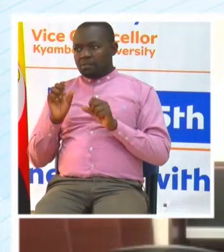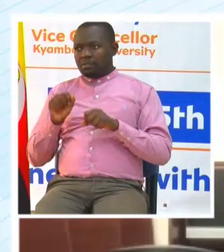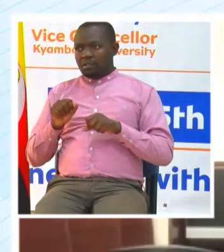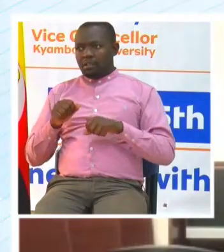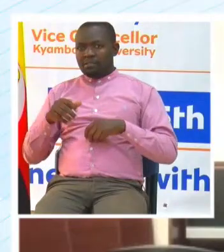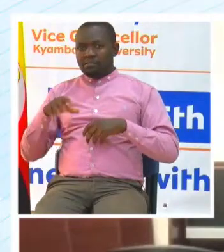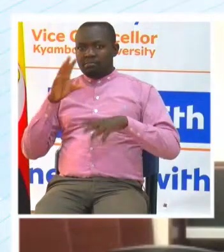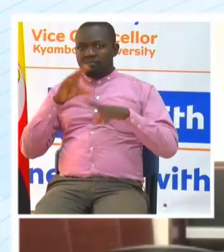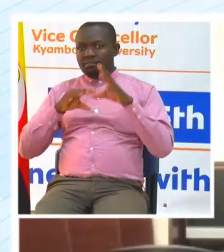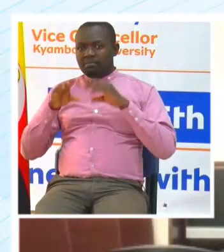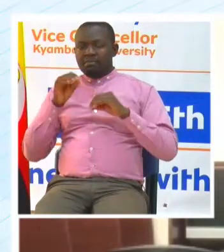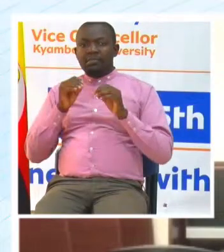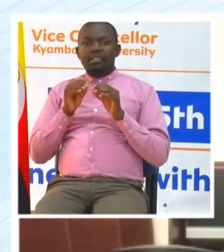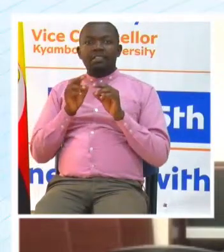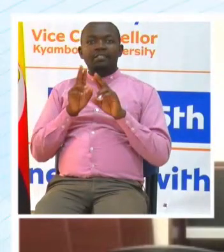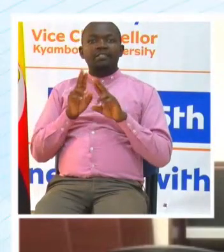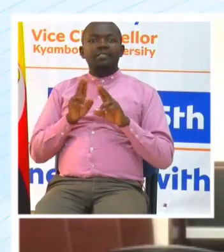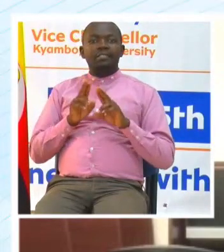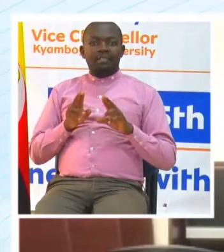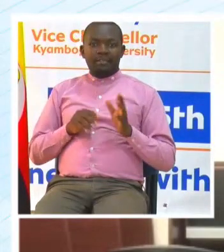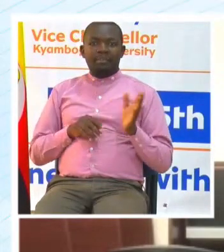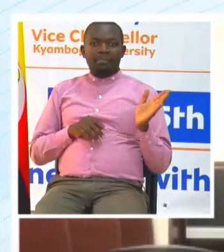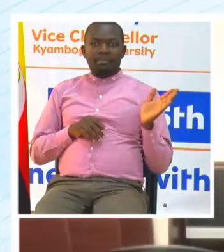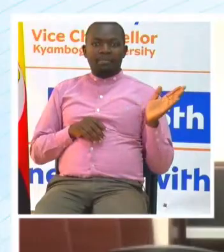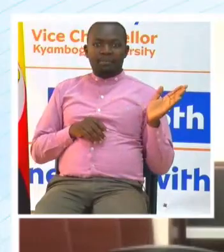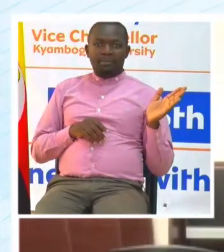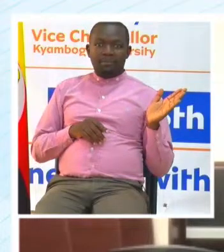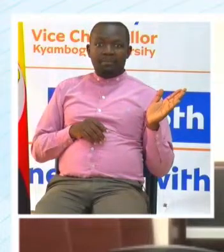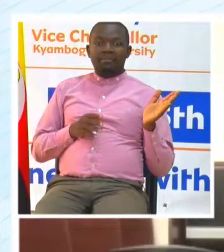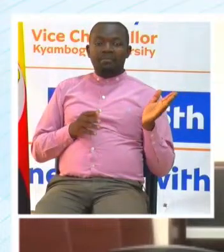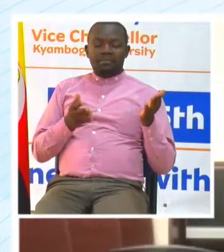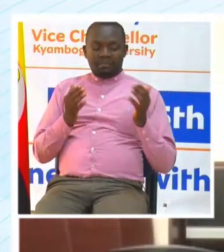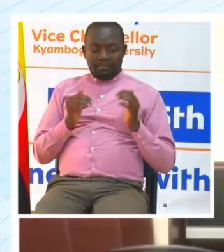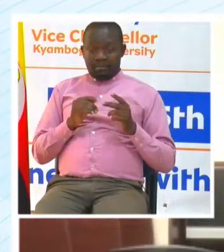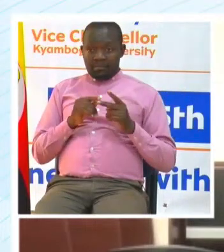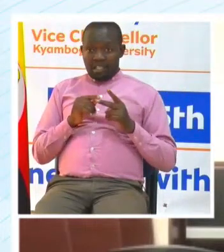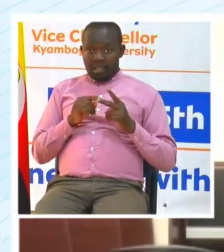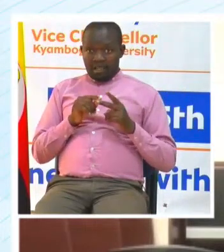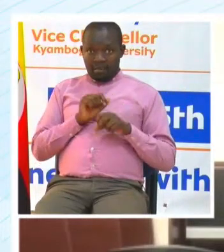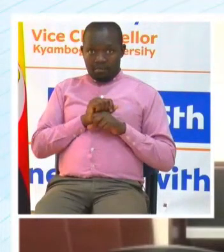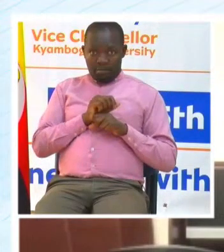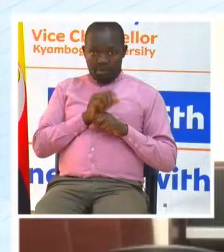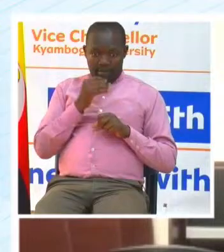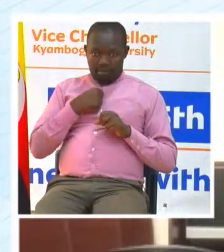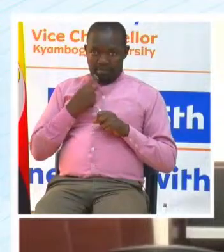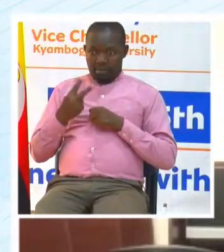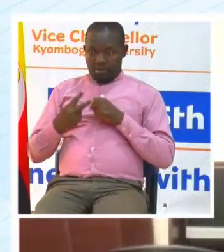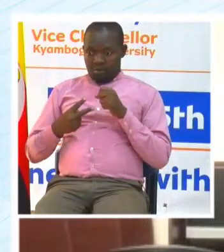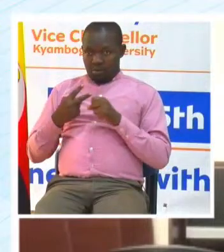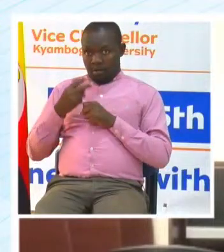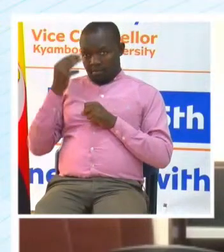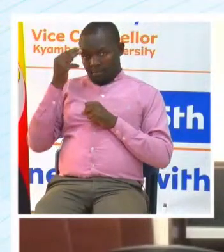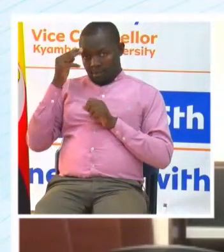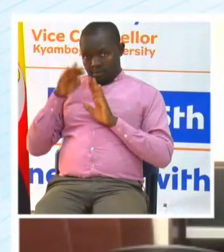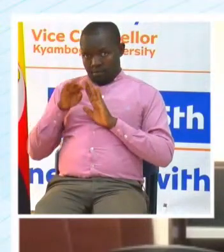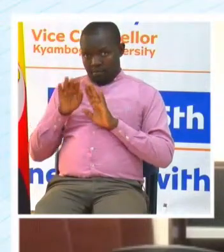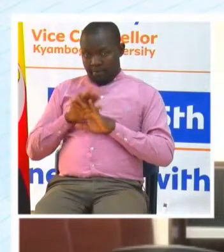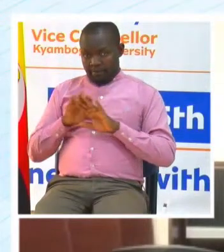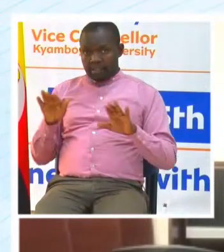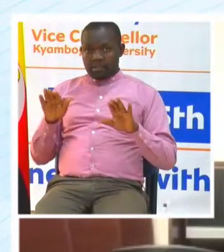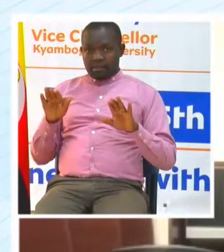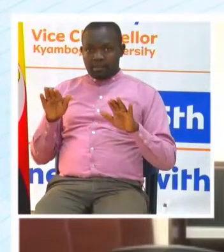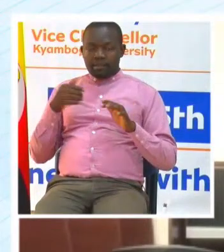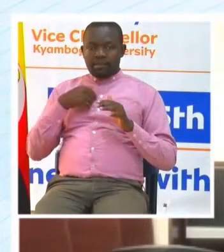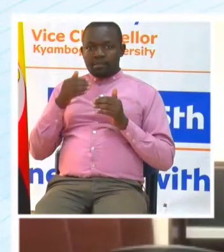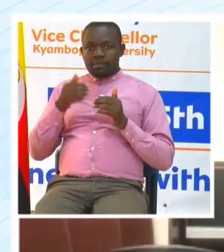an internship, which is CPT. Then after the course, like after my 2 years master's program, I'm eligible